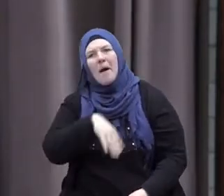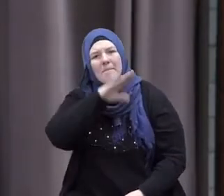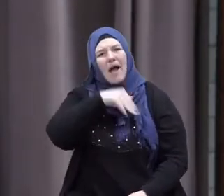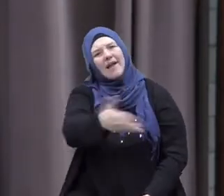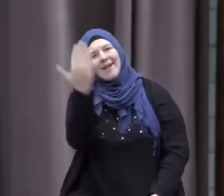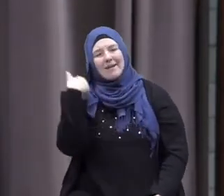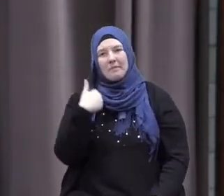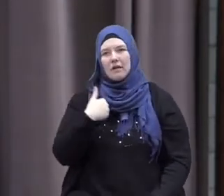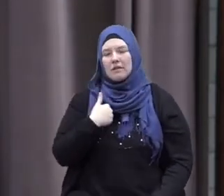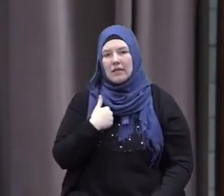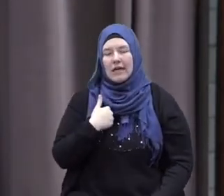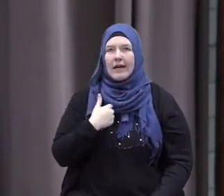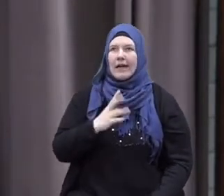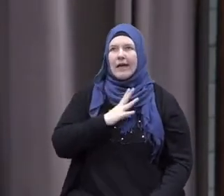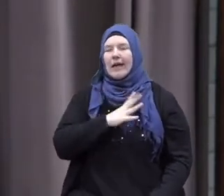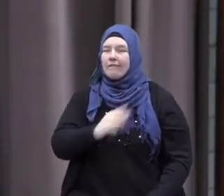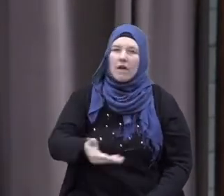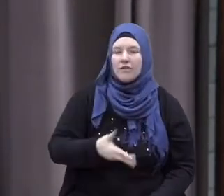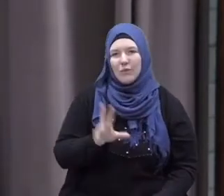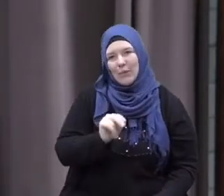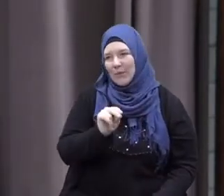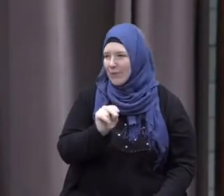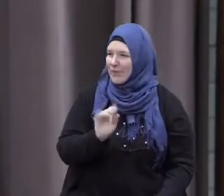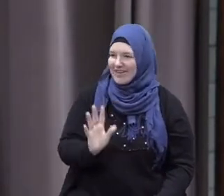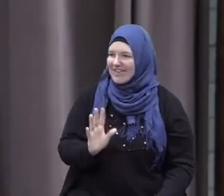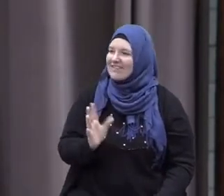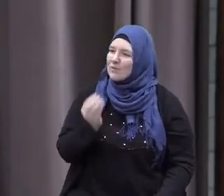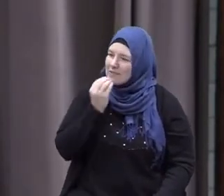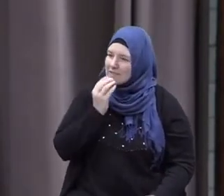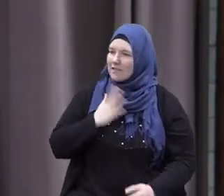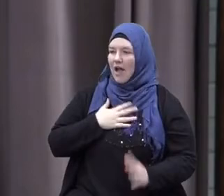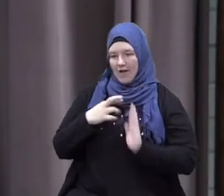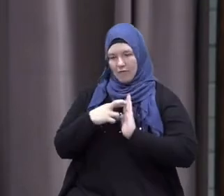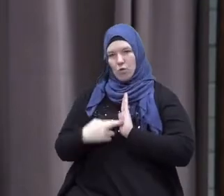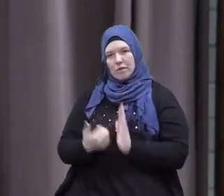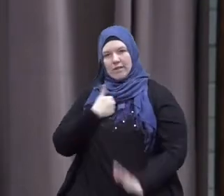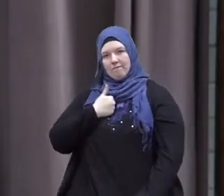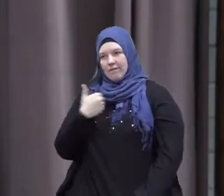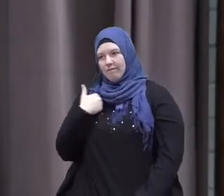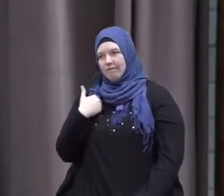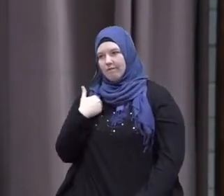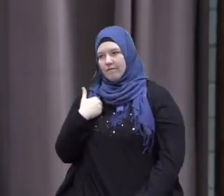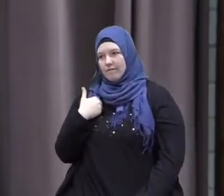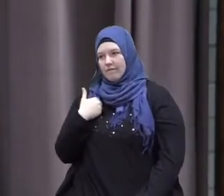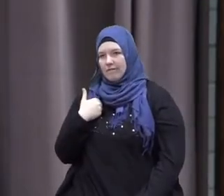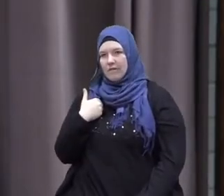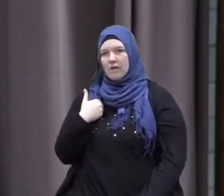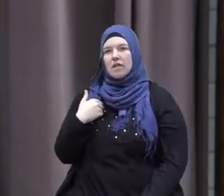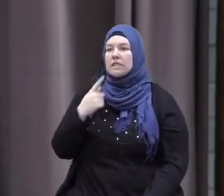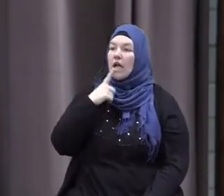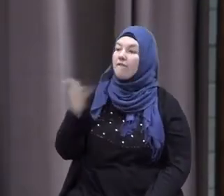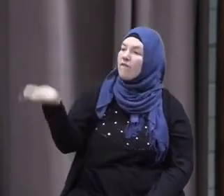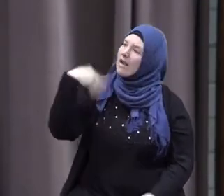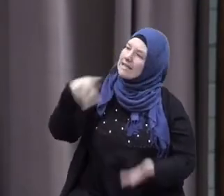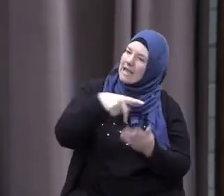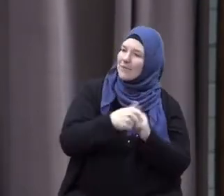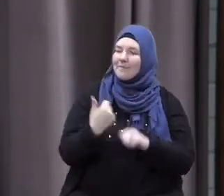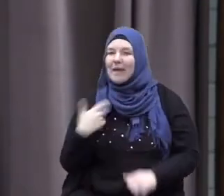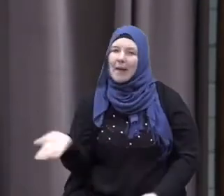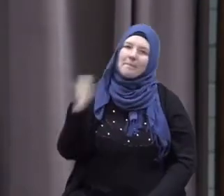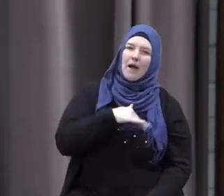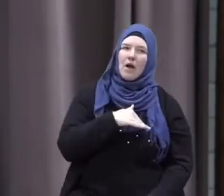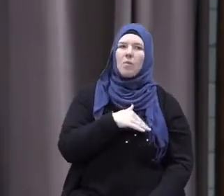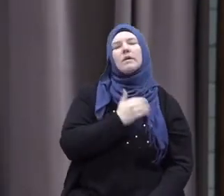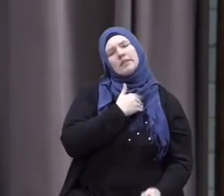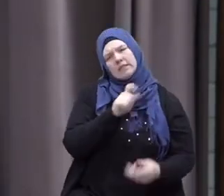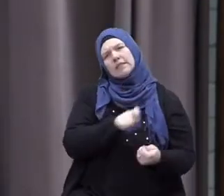haram. You don't go dancing with their girls because they want to dance with your sister. So there are certain things that